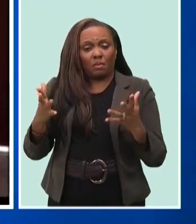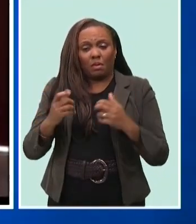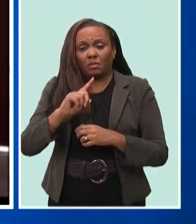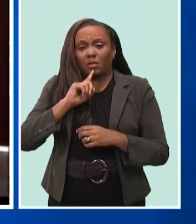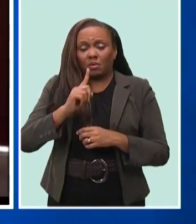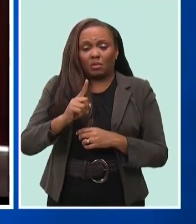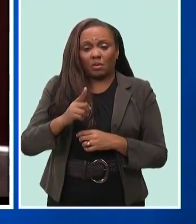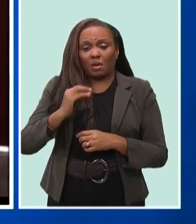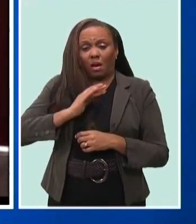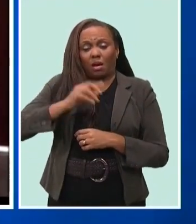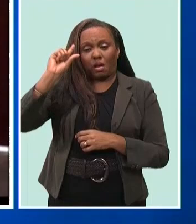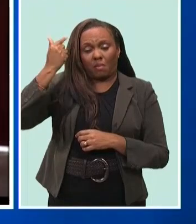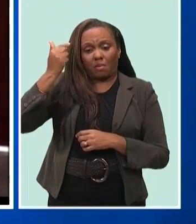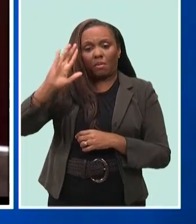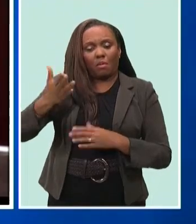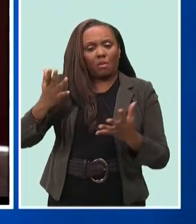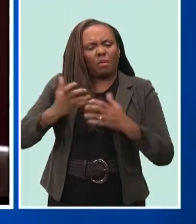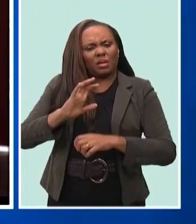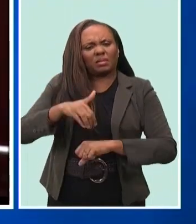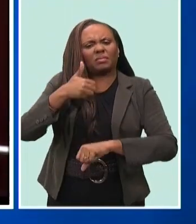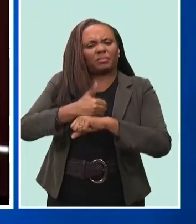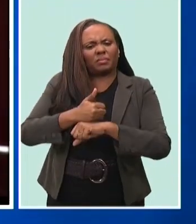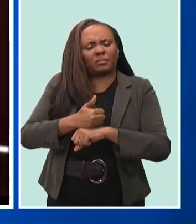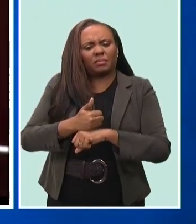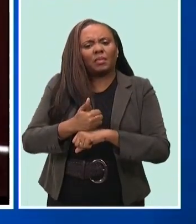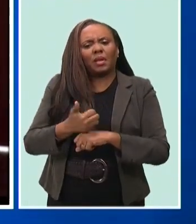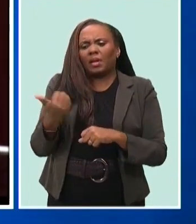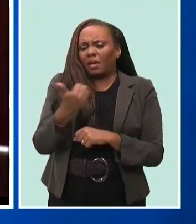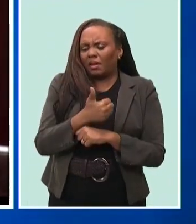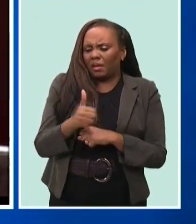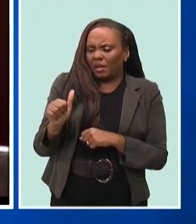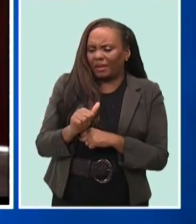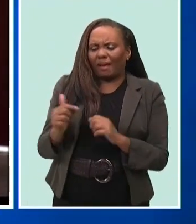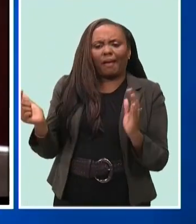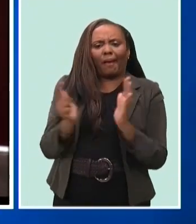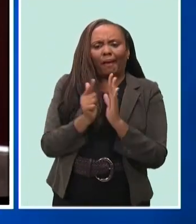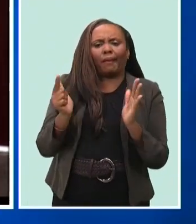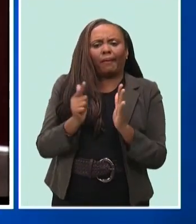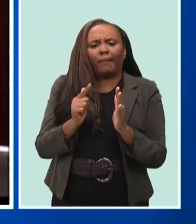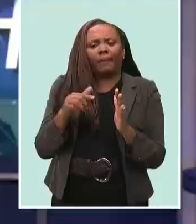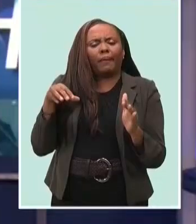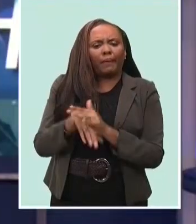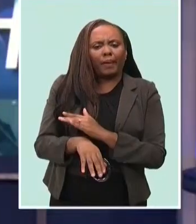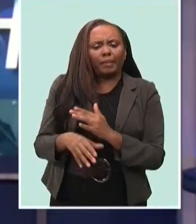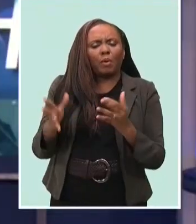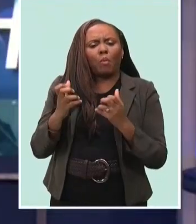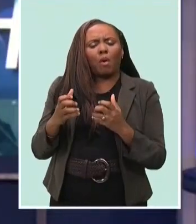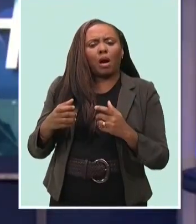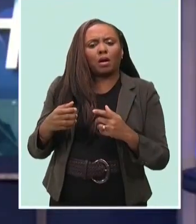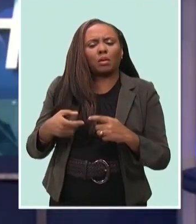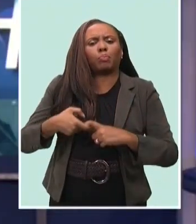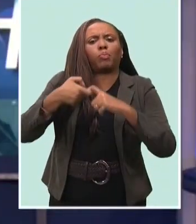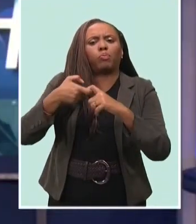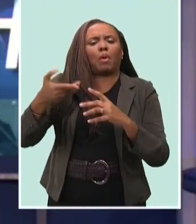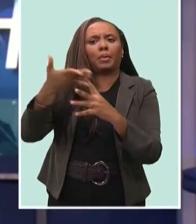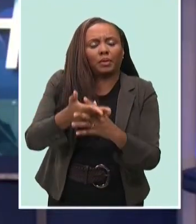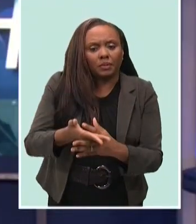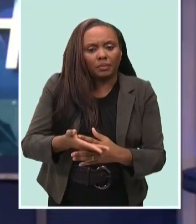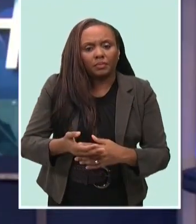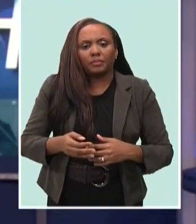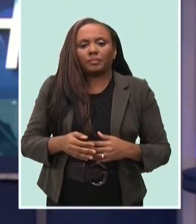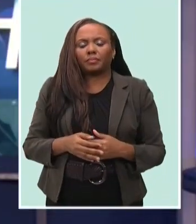by the government to put brakes on the activities of the criminal element. Meanwhile, opposition